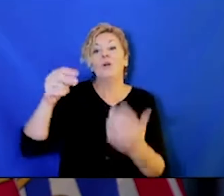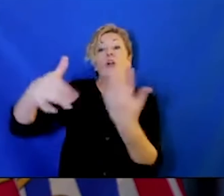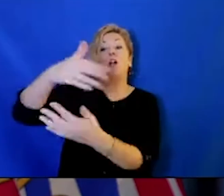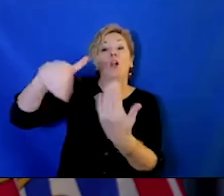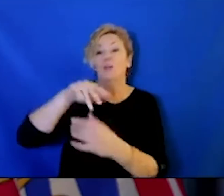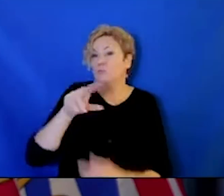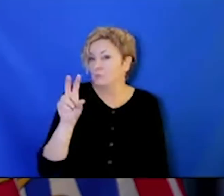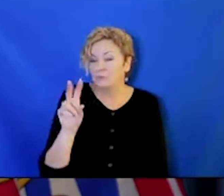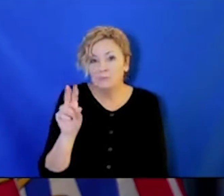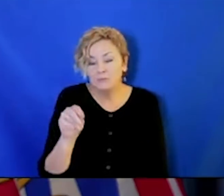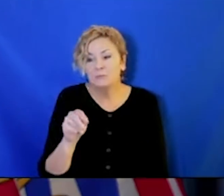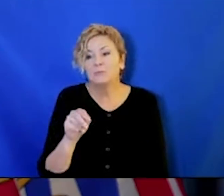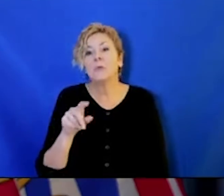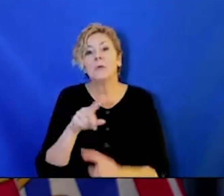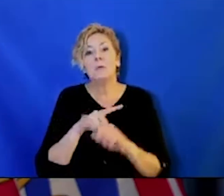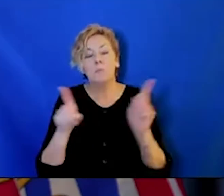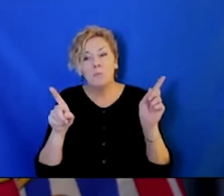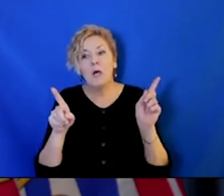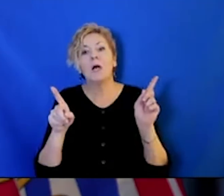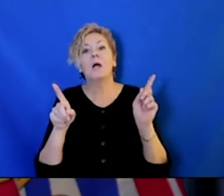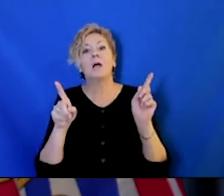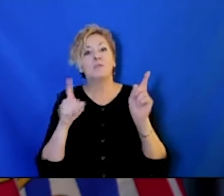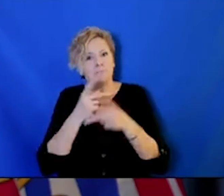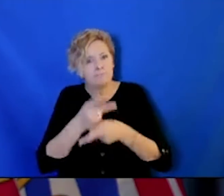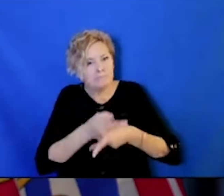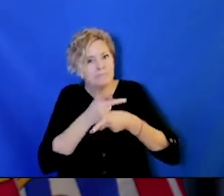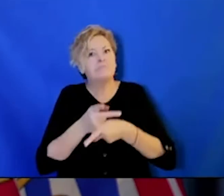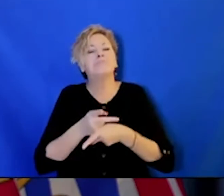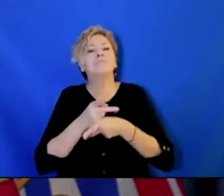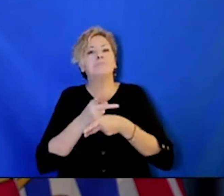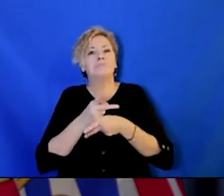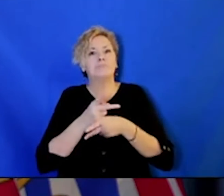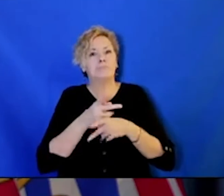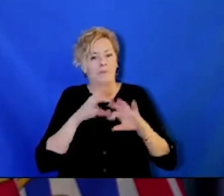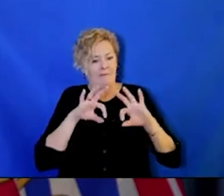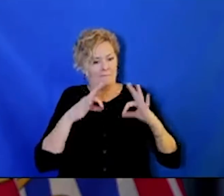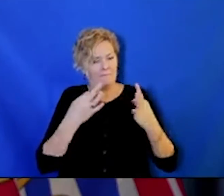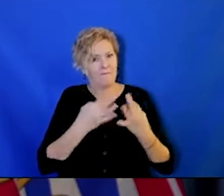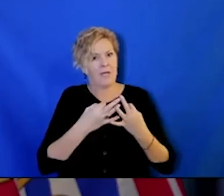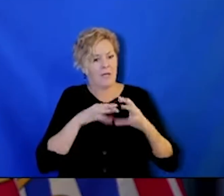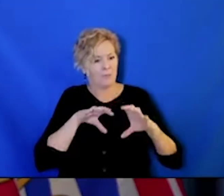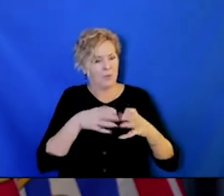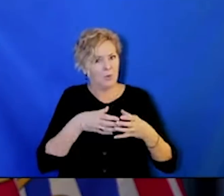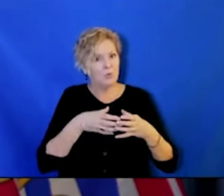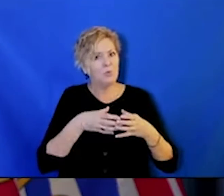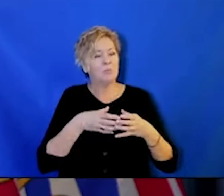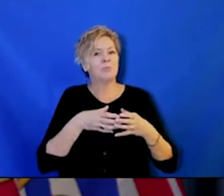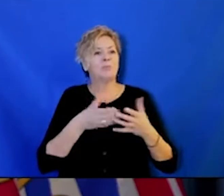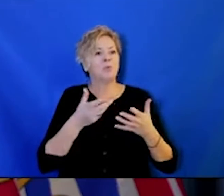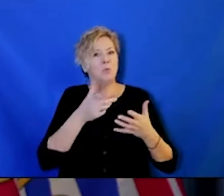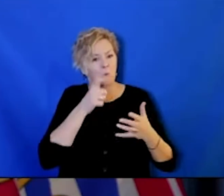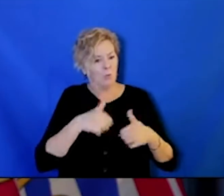to socialize together. Since we have those in place and when they are being followed, so that's on us as well as on the